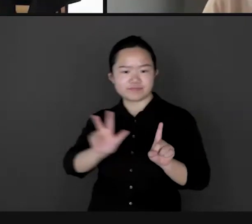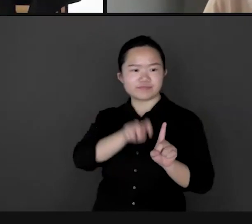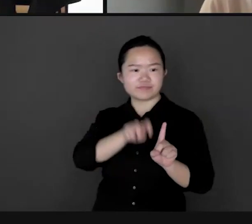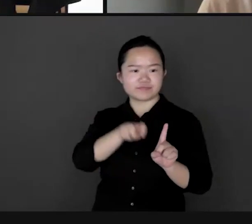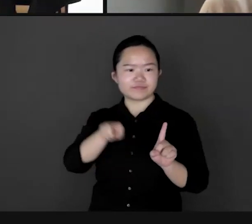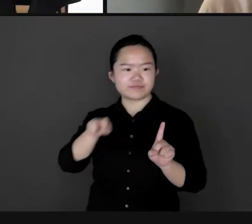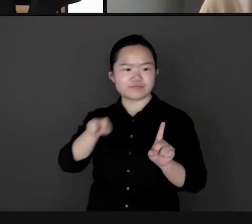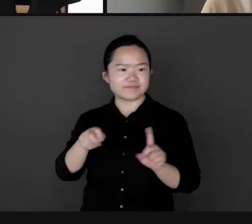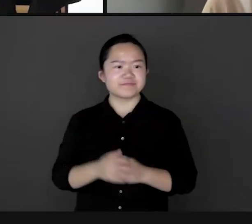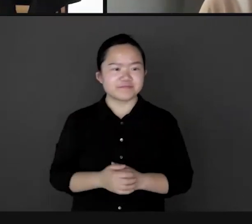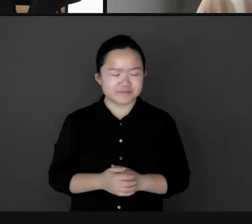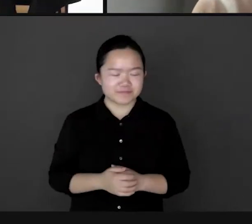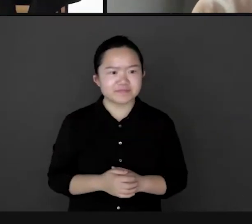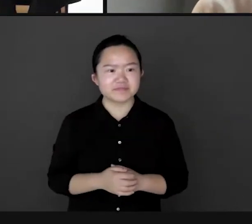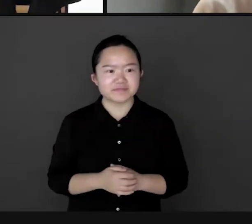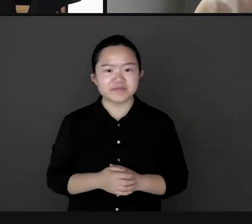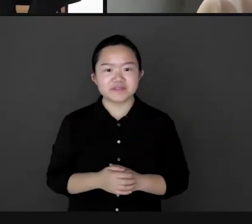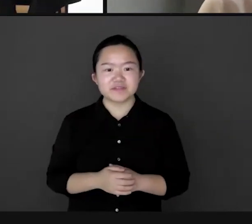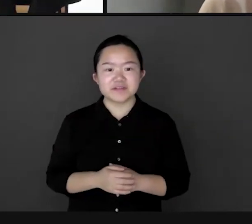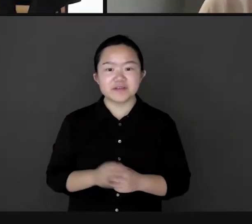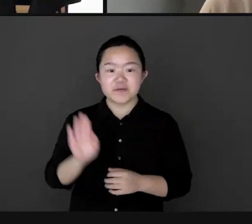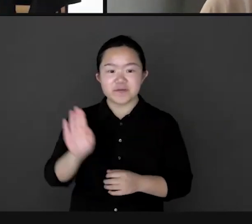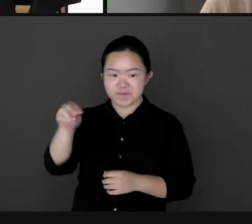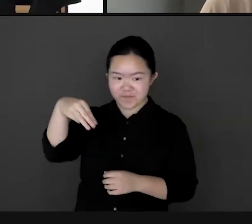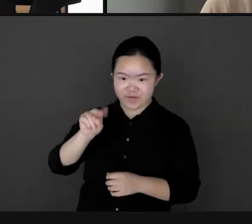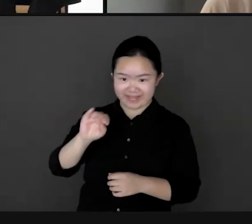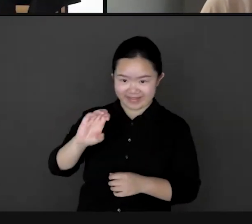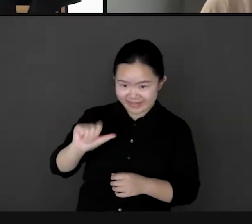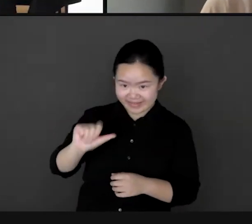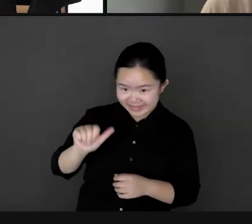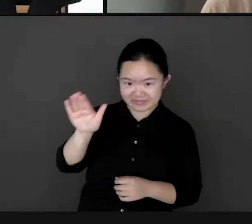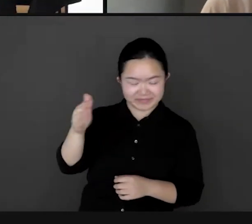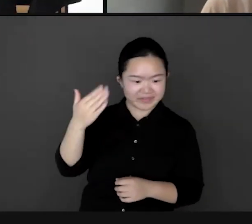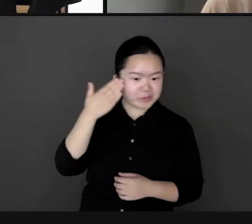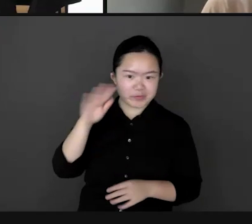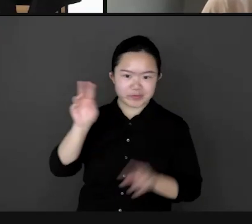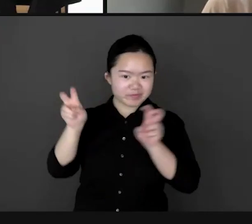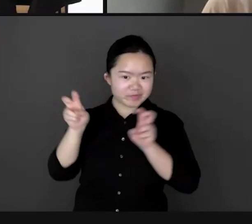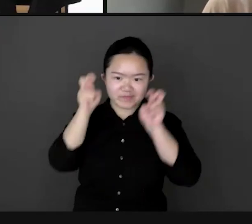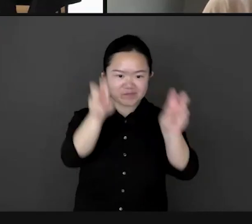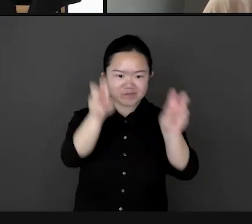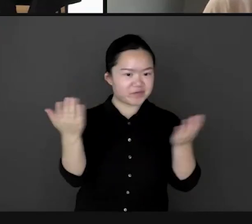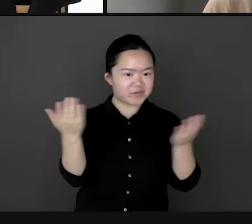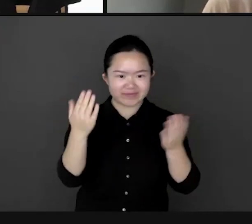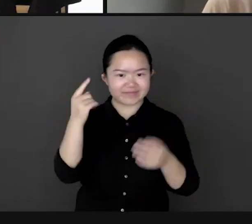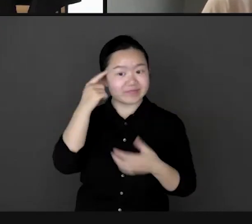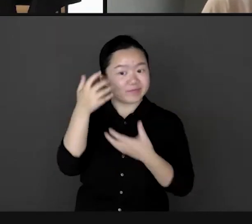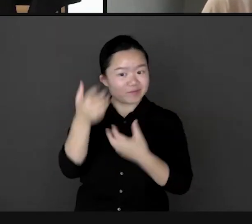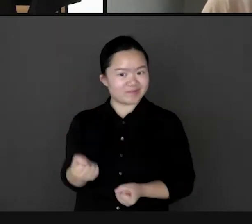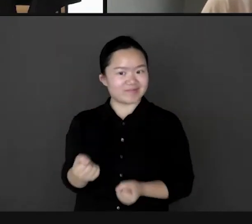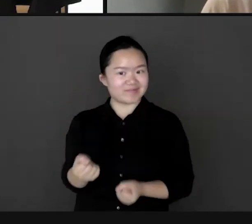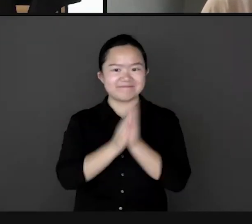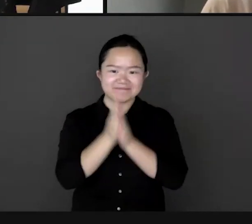what you are going to present, but I'm sure it's extremely important and interesting. So, and then you have your panelists here behind me, and I will just